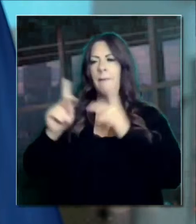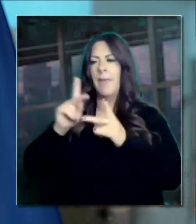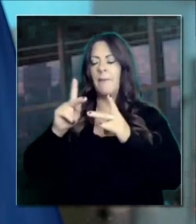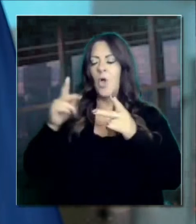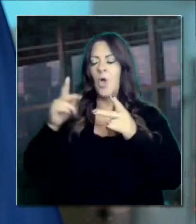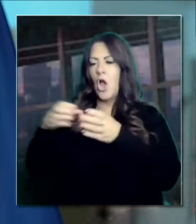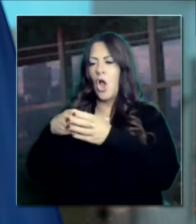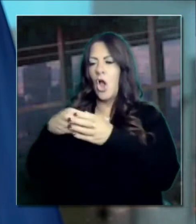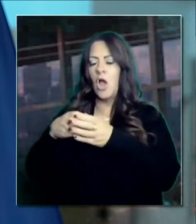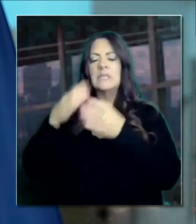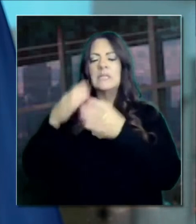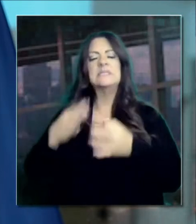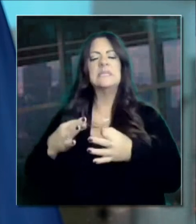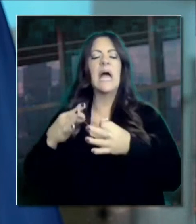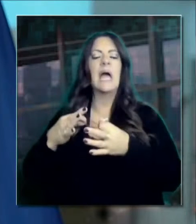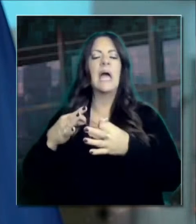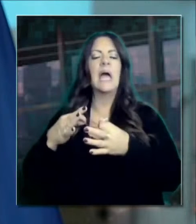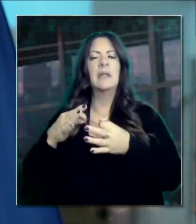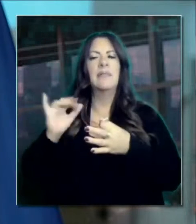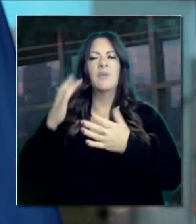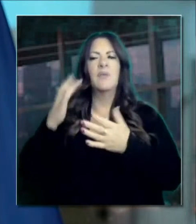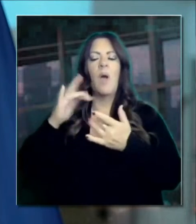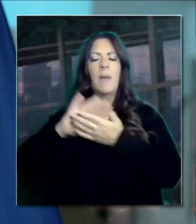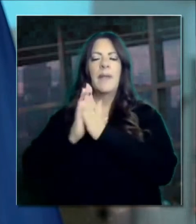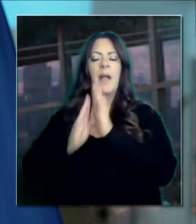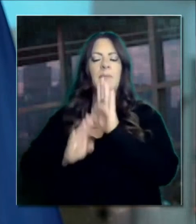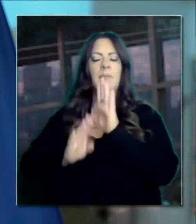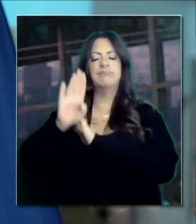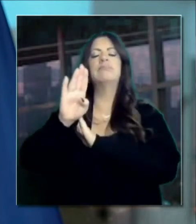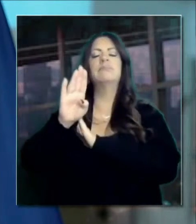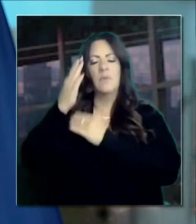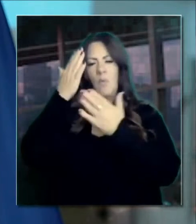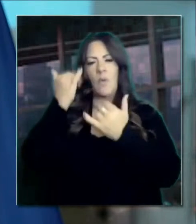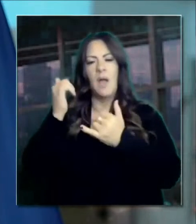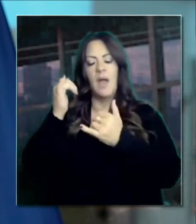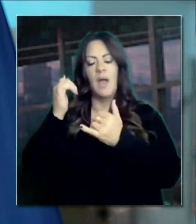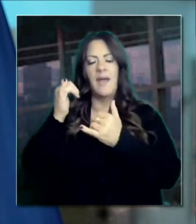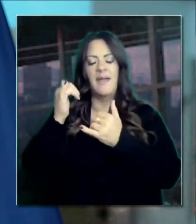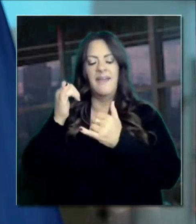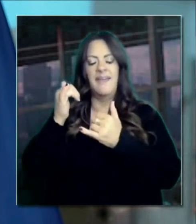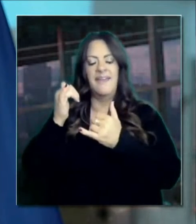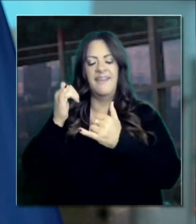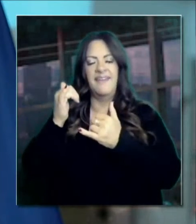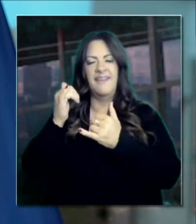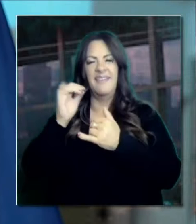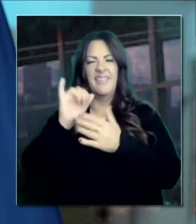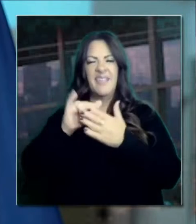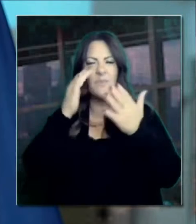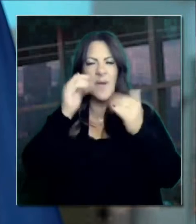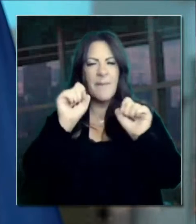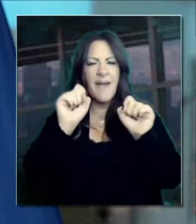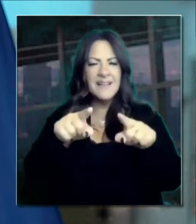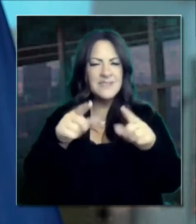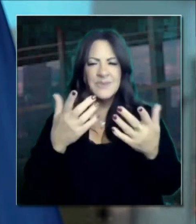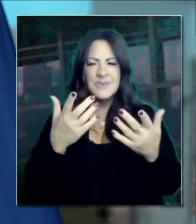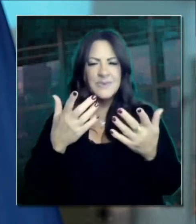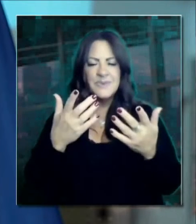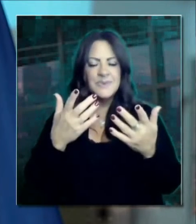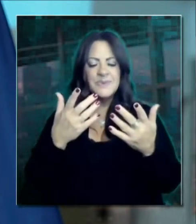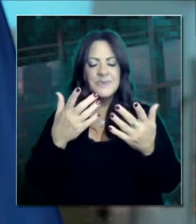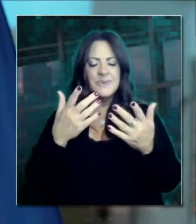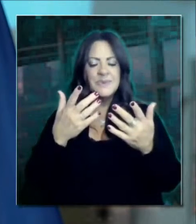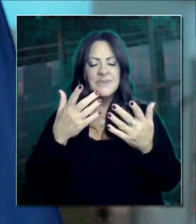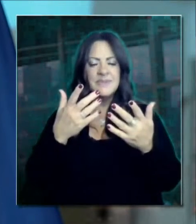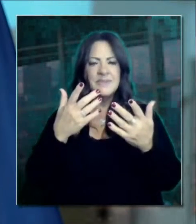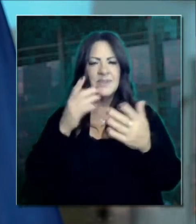here in Southern California. And I'm wondering if that's factoring into the decision. So looking at both sides of the coin here, if I could get you and Dr. Galley to weigh